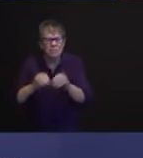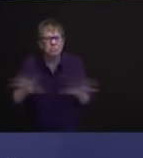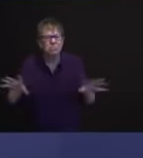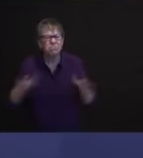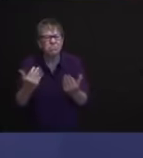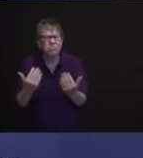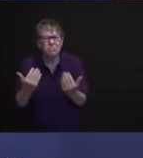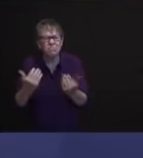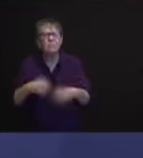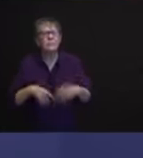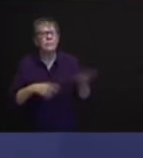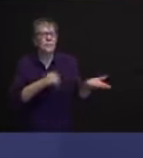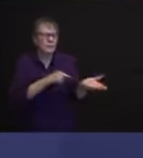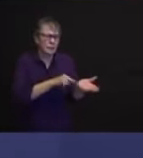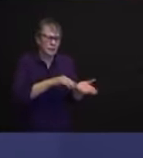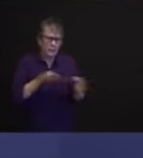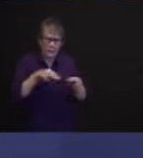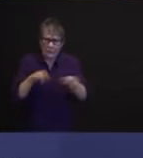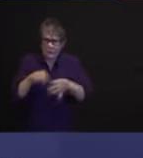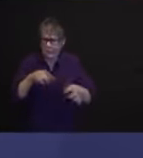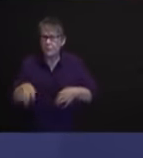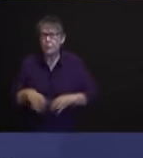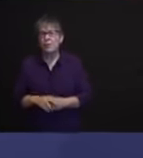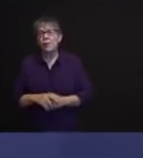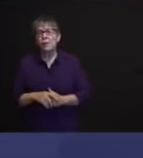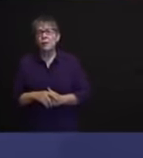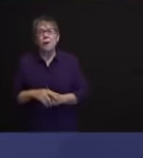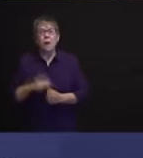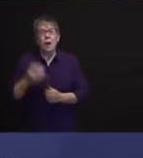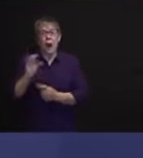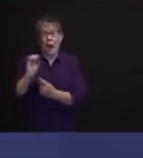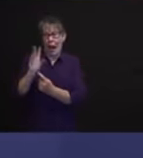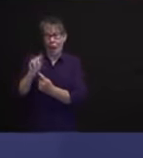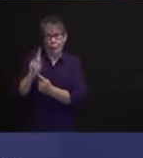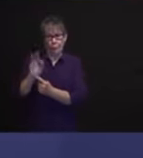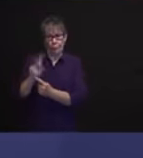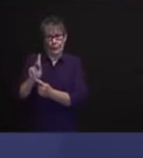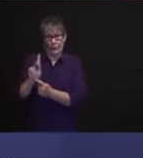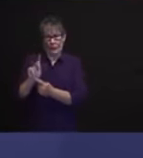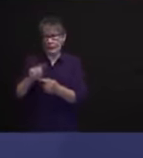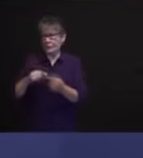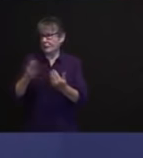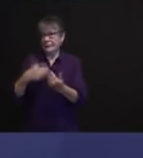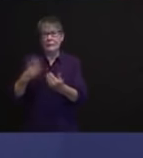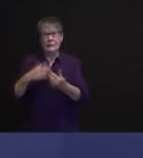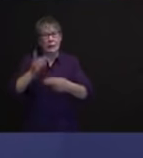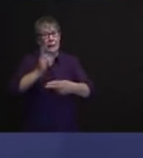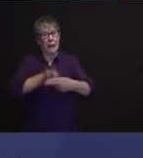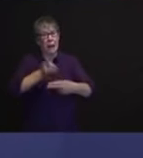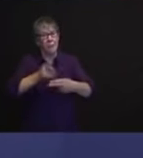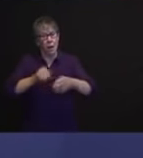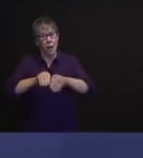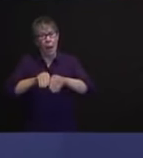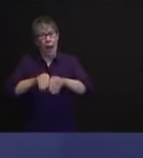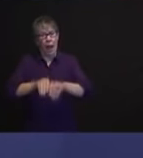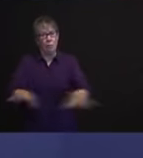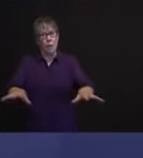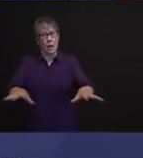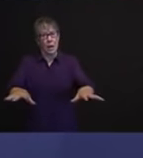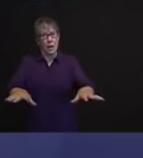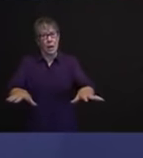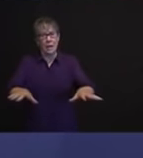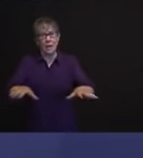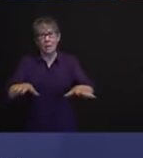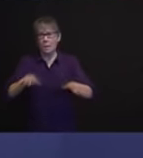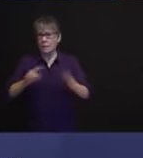care facility where people aren't coming and going. You know, basically, if you're staying there, you got sick, you had to get it from somewhere, it had to be brought in, it's an